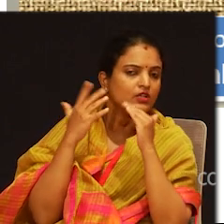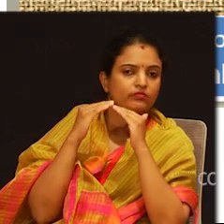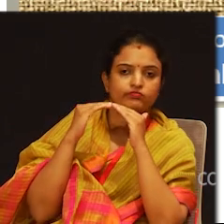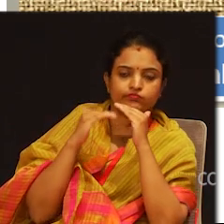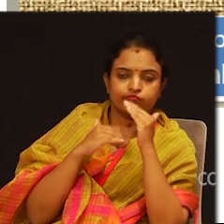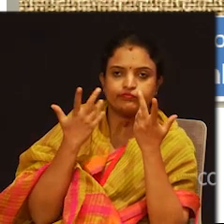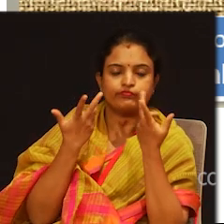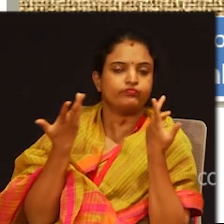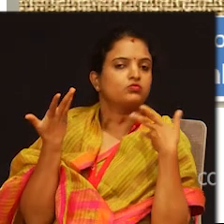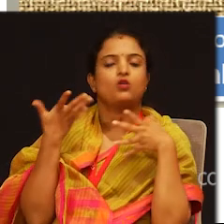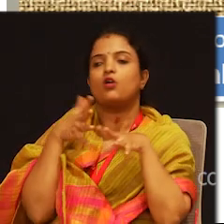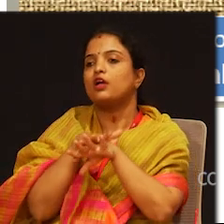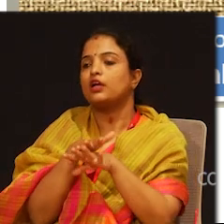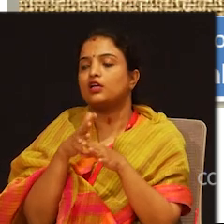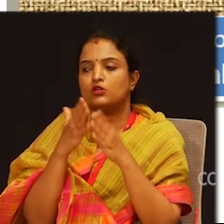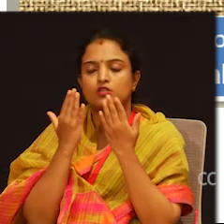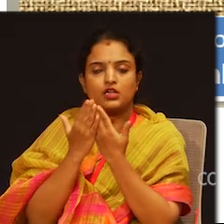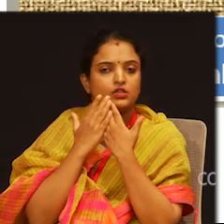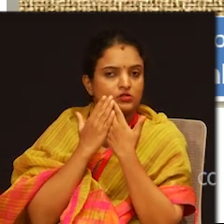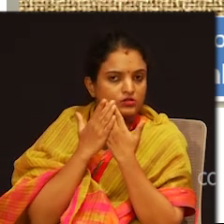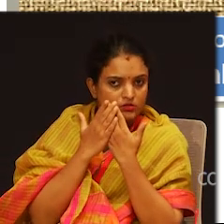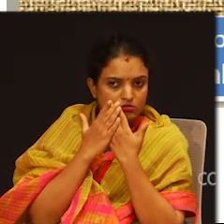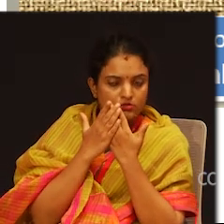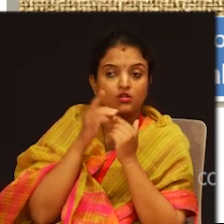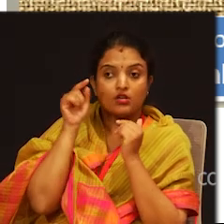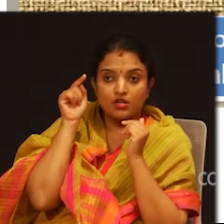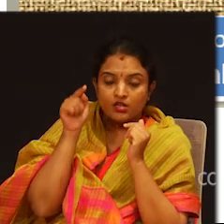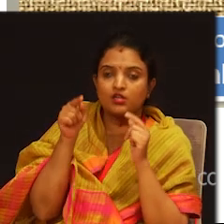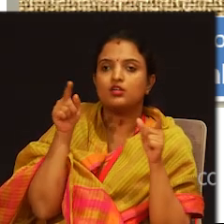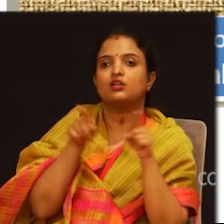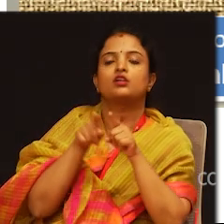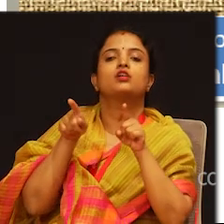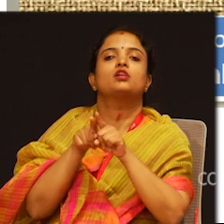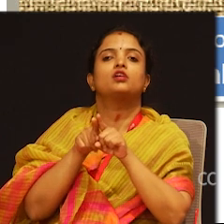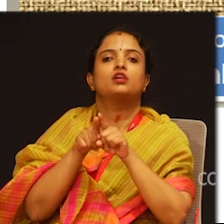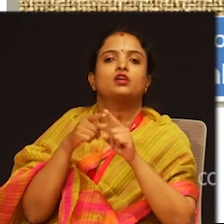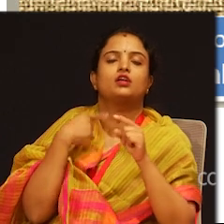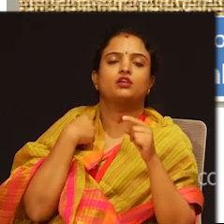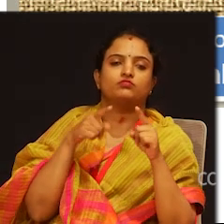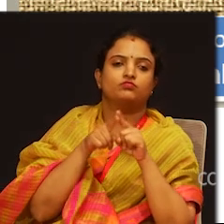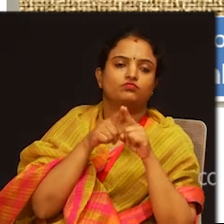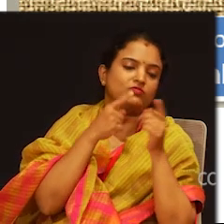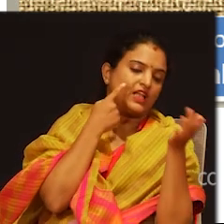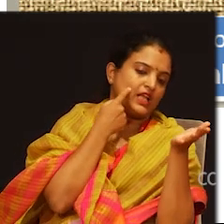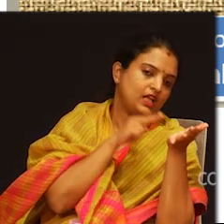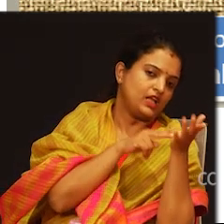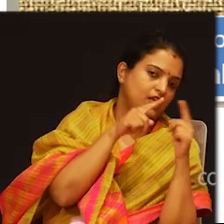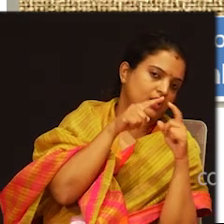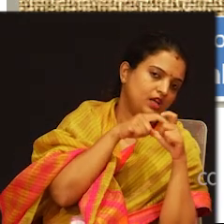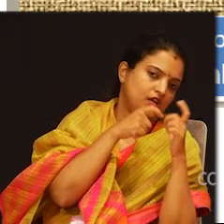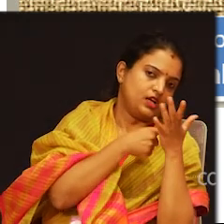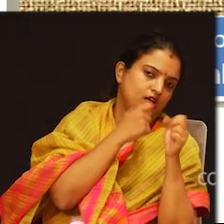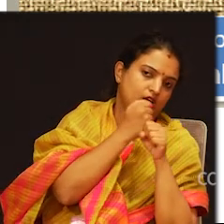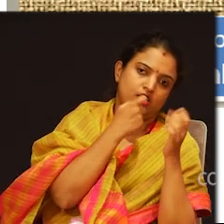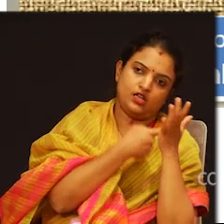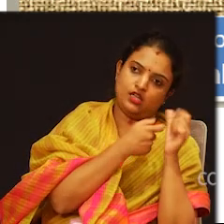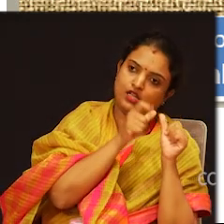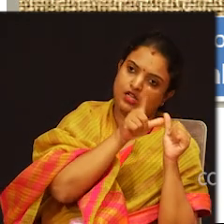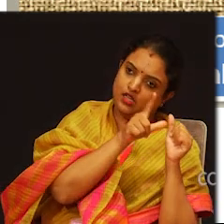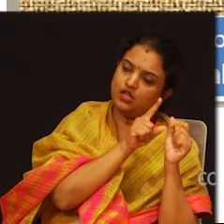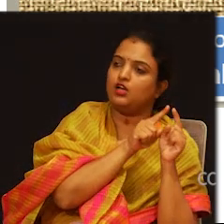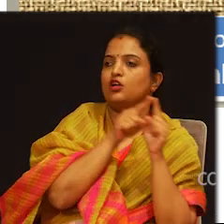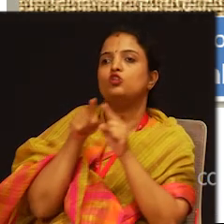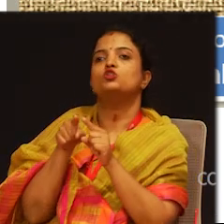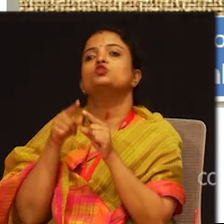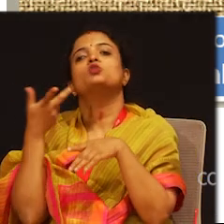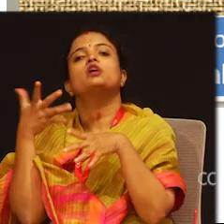and inclusive education for all, and thus the relevance of the theme from integral to inclusion that we are